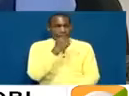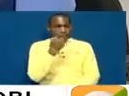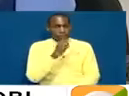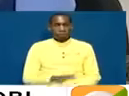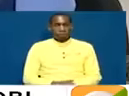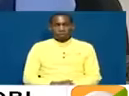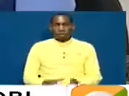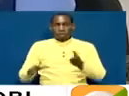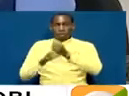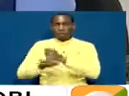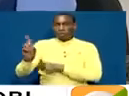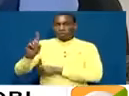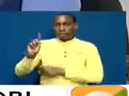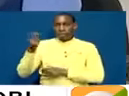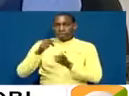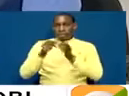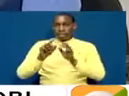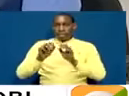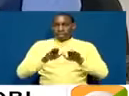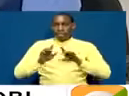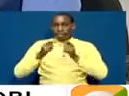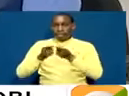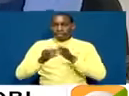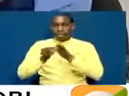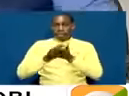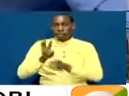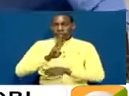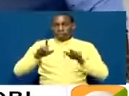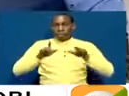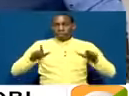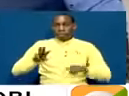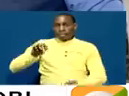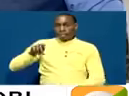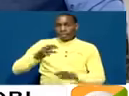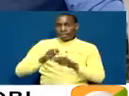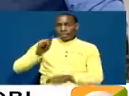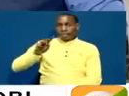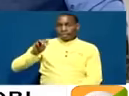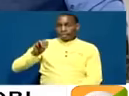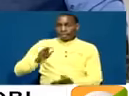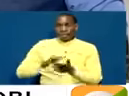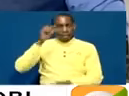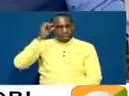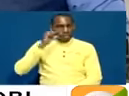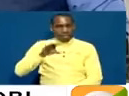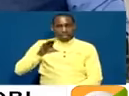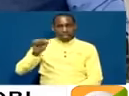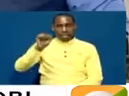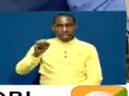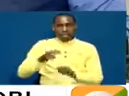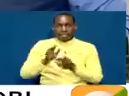the coalition's Nairobi presidential campaign team led by Westlands MP Tim Wanyonyi and gender CAS